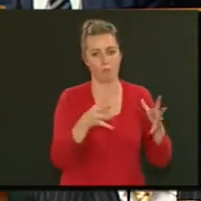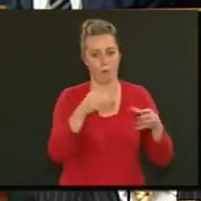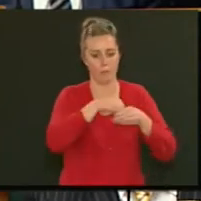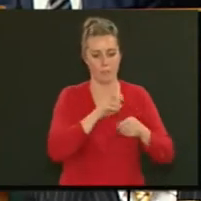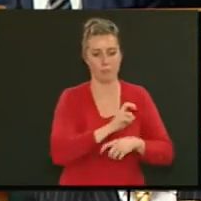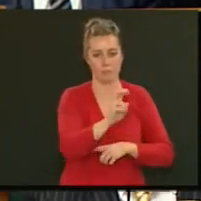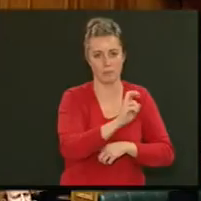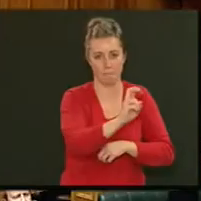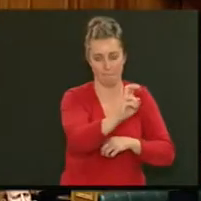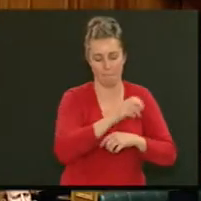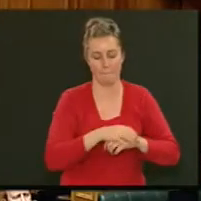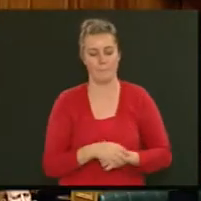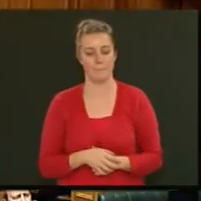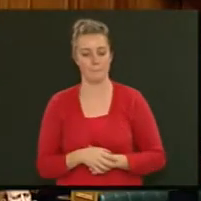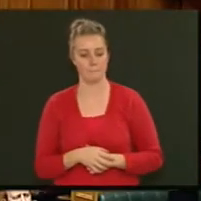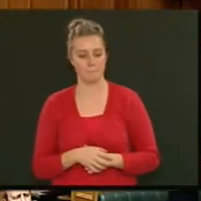tourism industry.